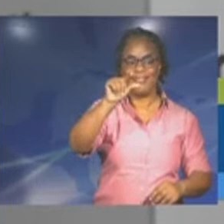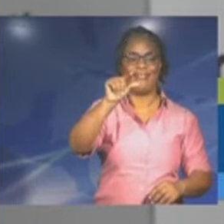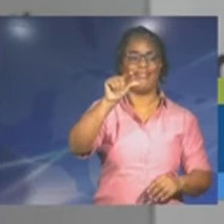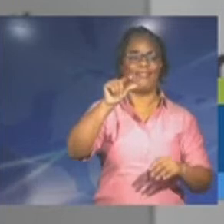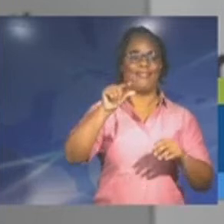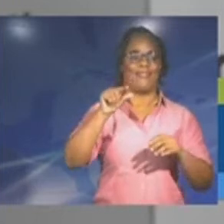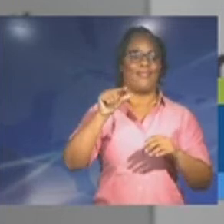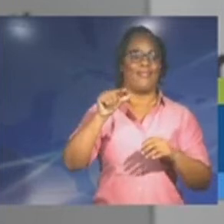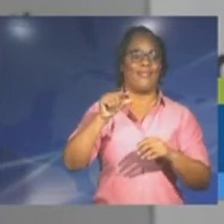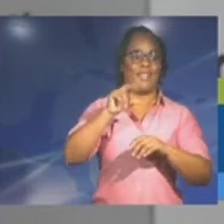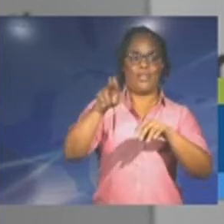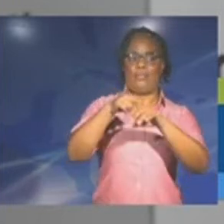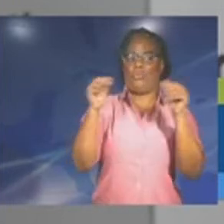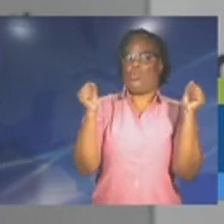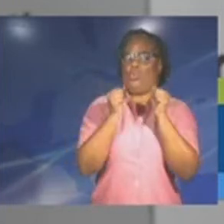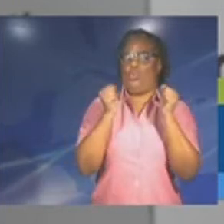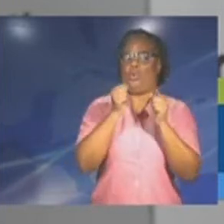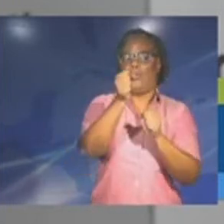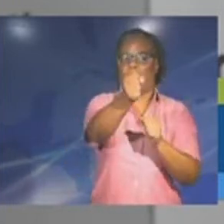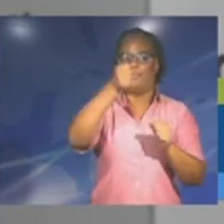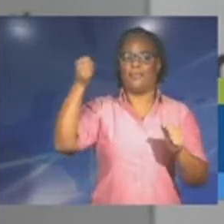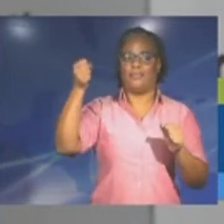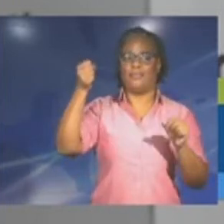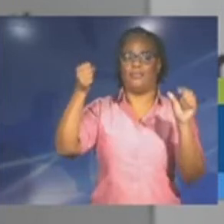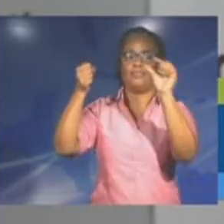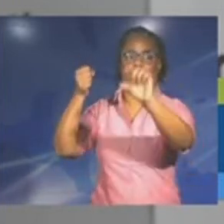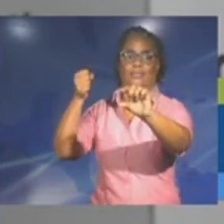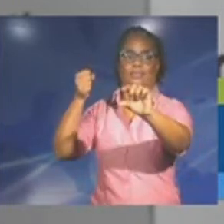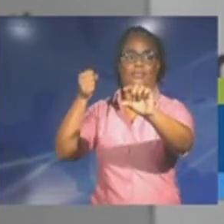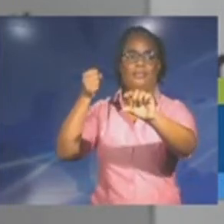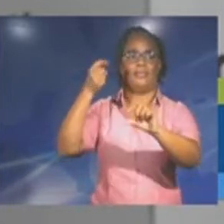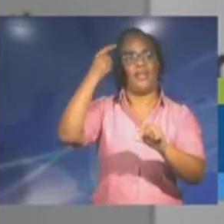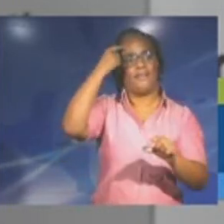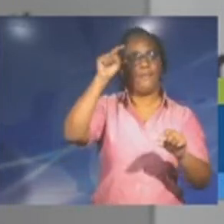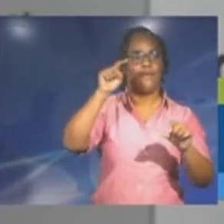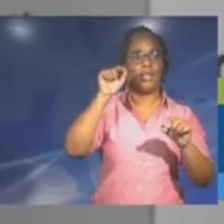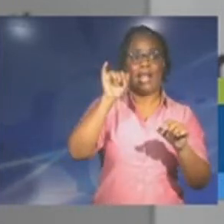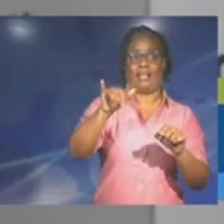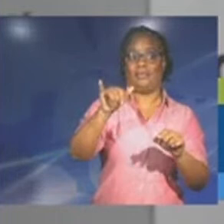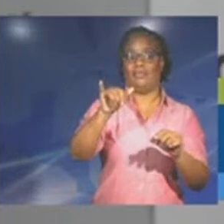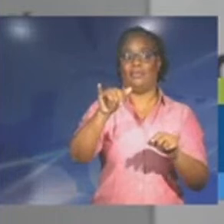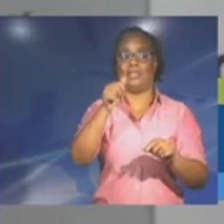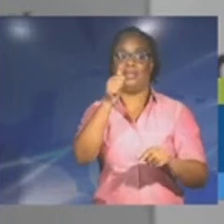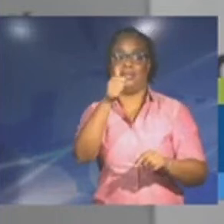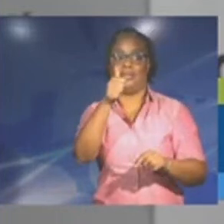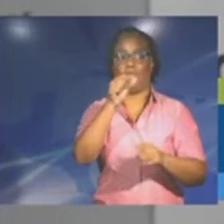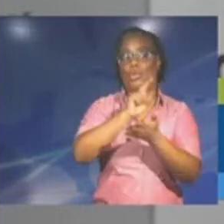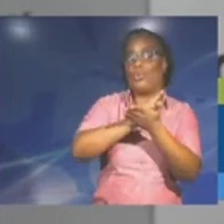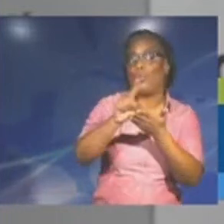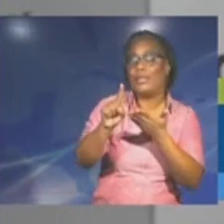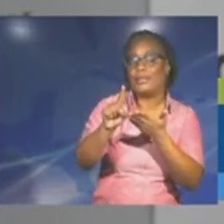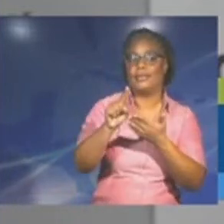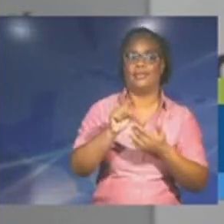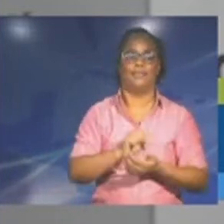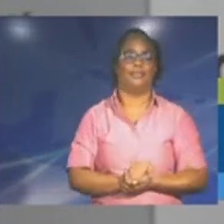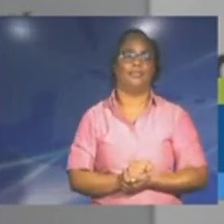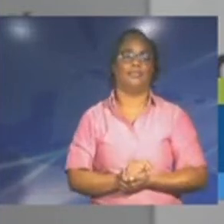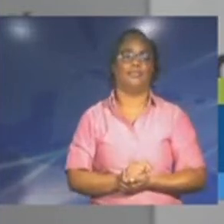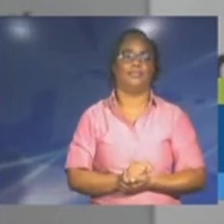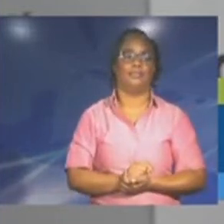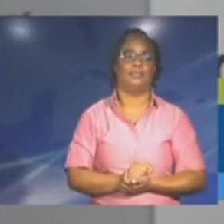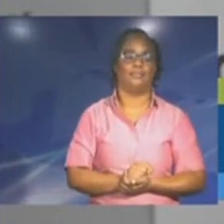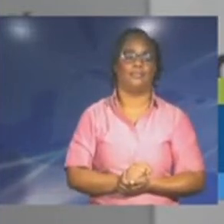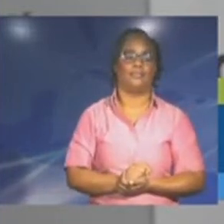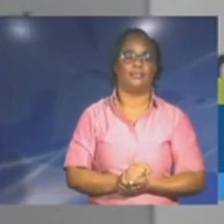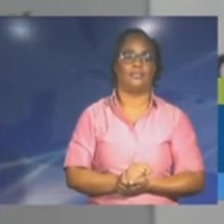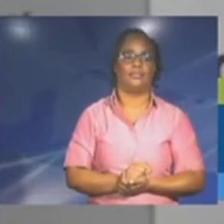the -70, it can actually be stored for 10 weeks at the 2 to 8, which is extremely good. And really, it is